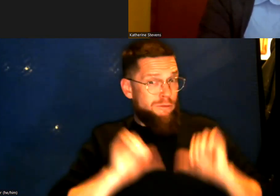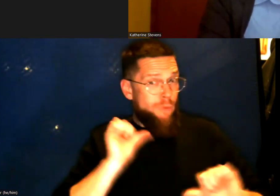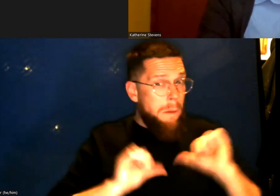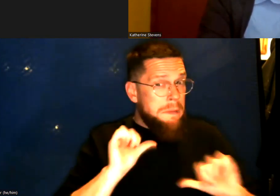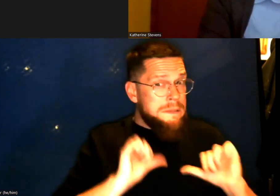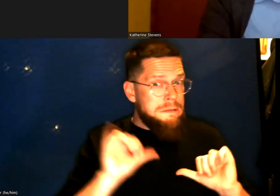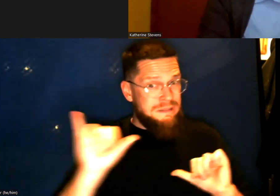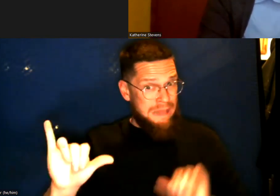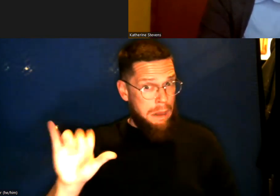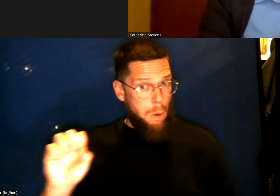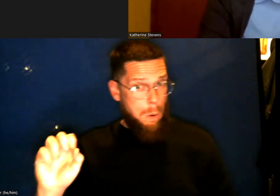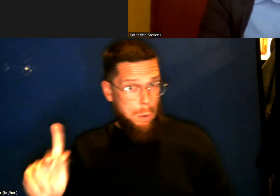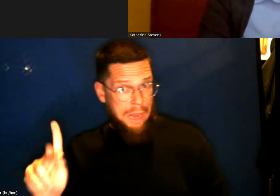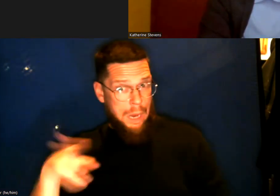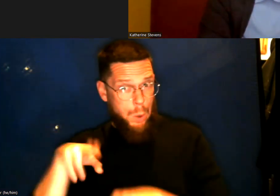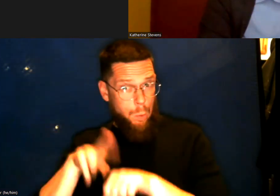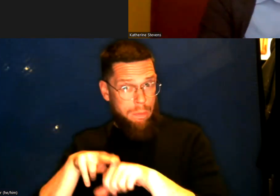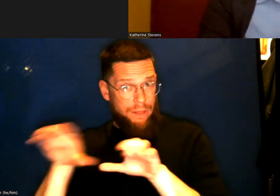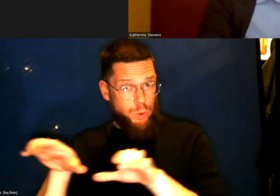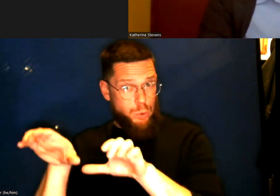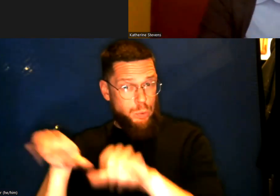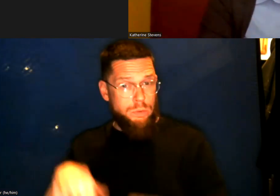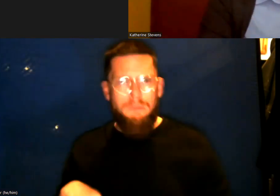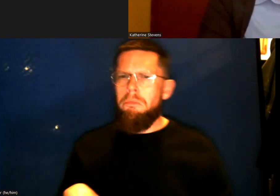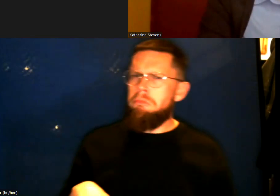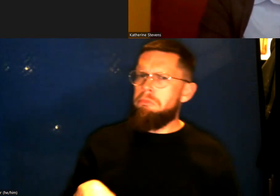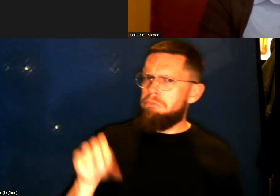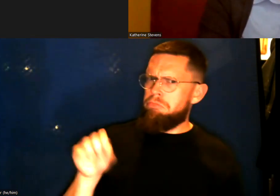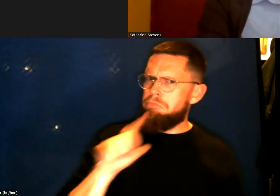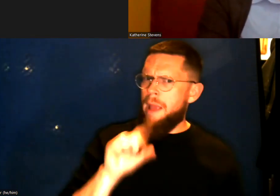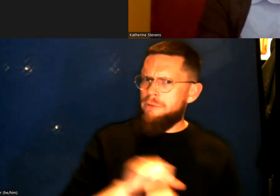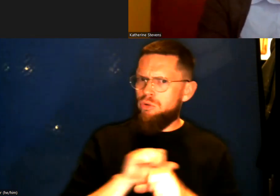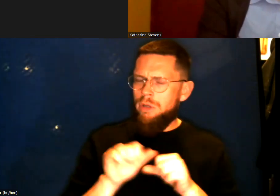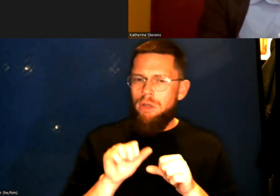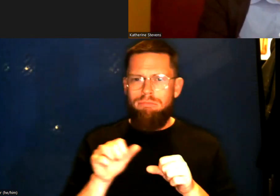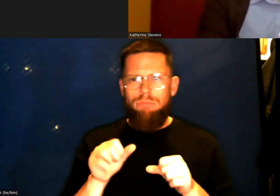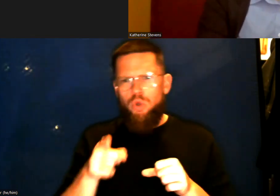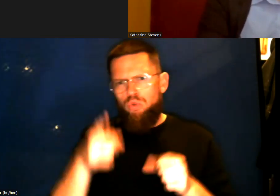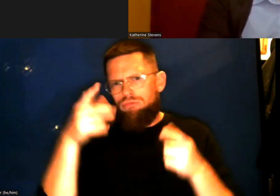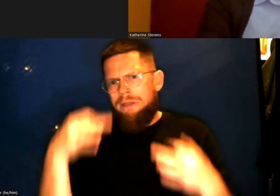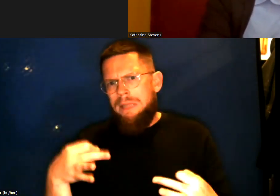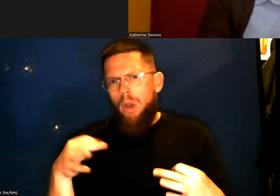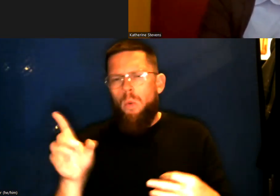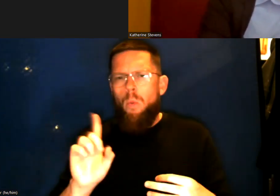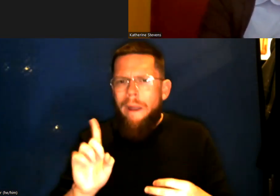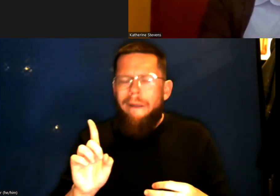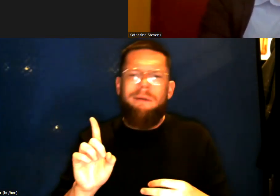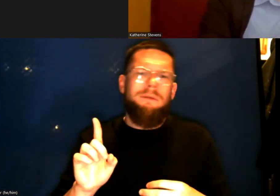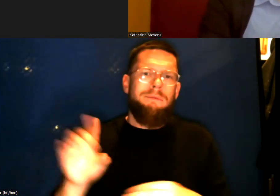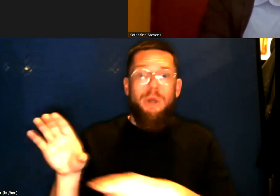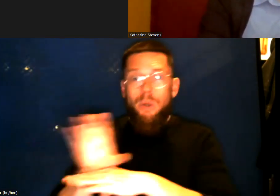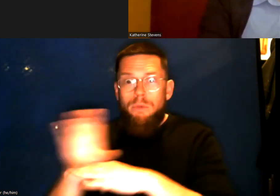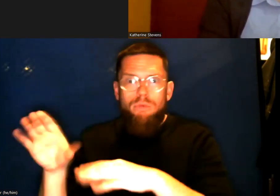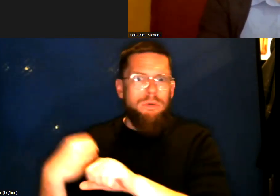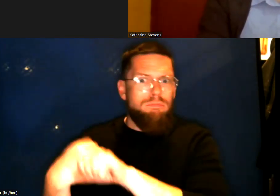Is that an okay, normal thing to do? Absolutely. Yeah. So you determine the venue and whether digital makes more sense for